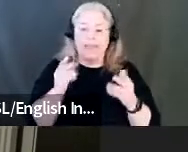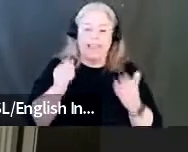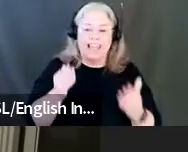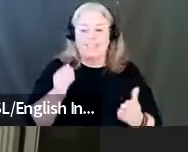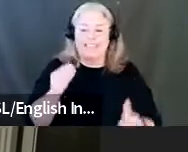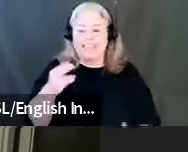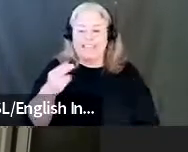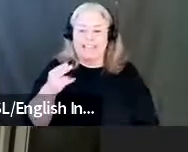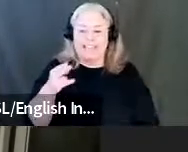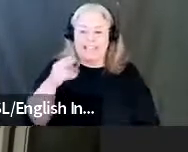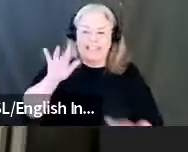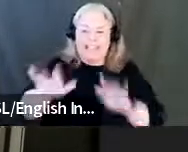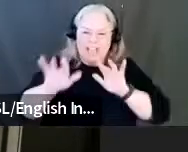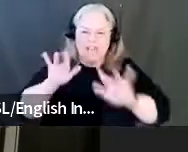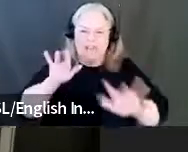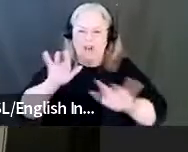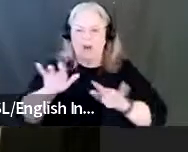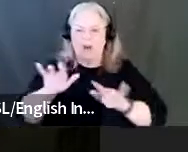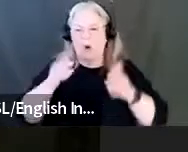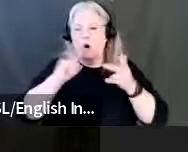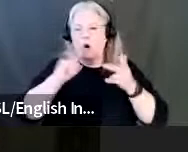heavy iPad